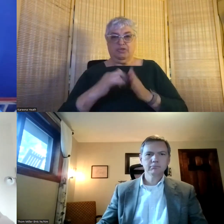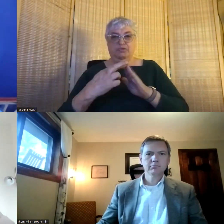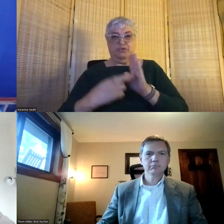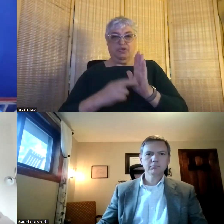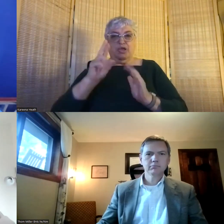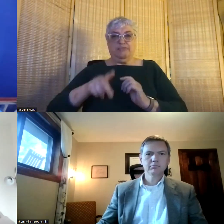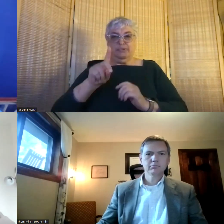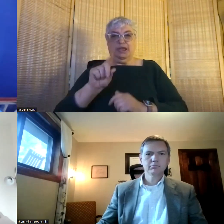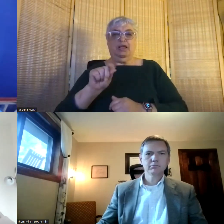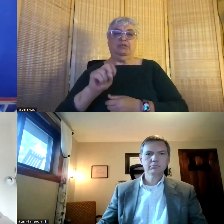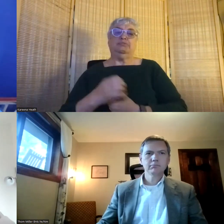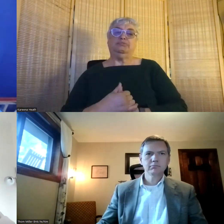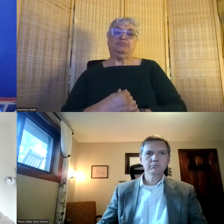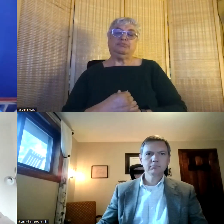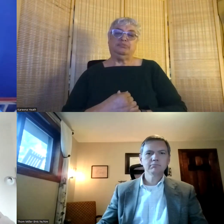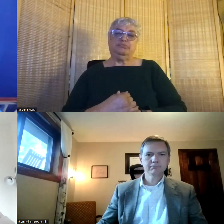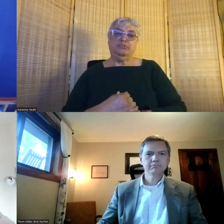update.